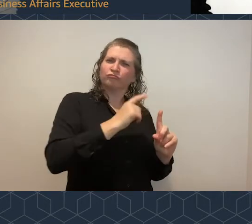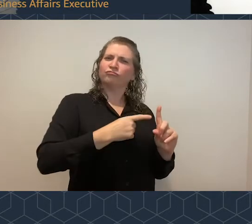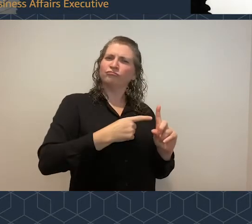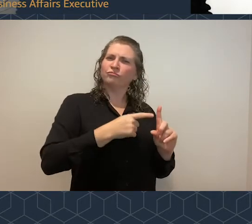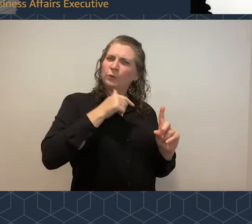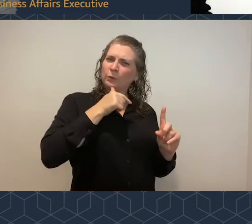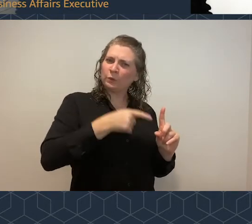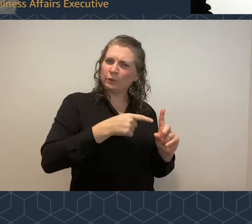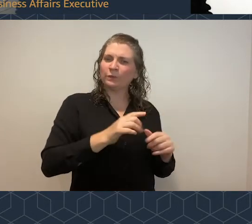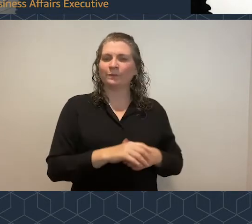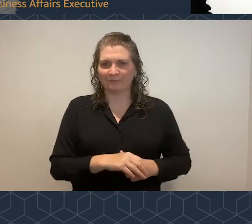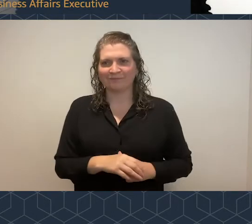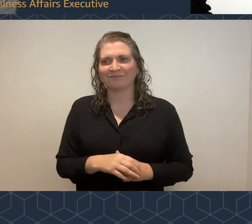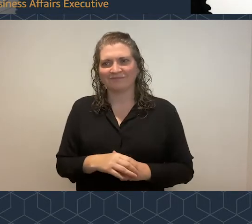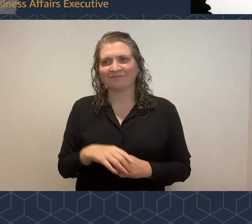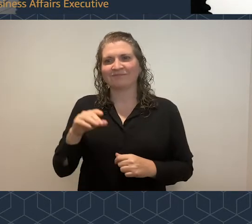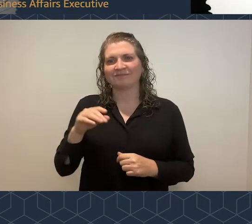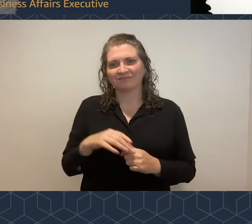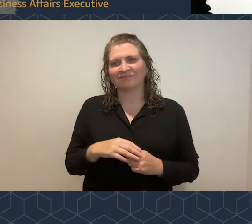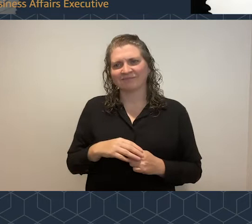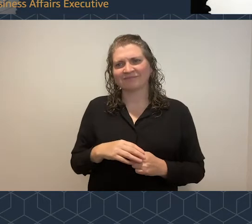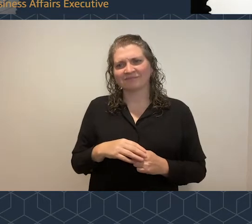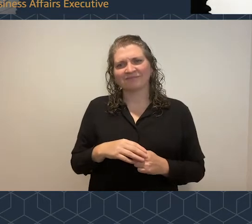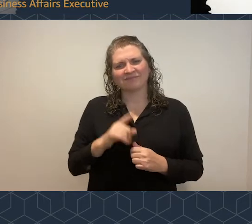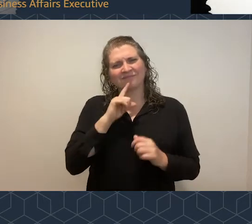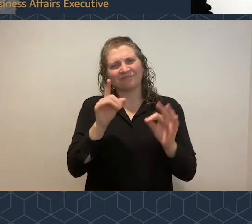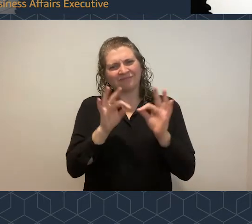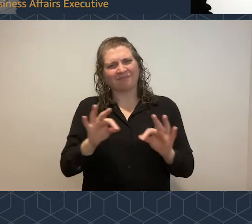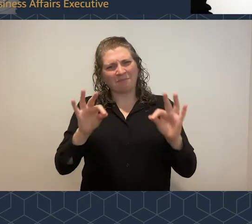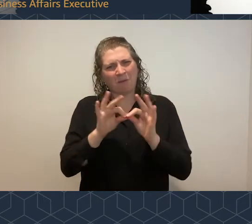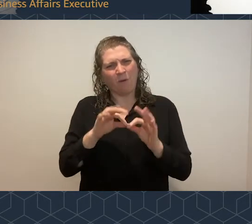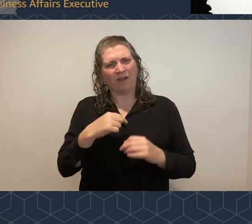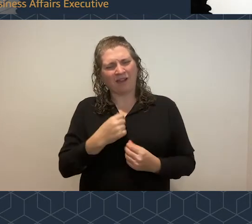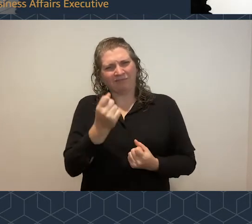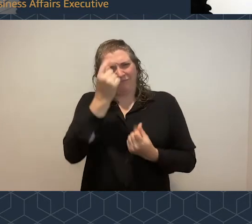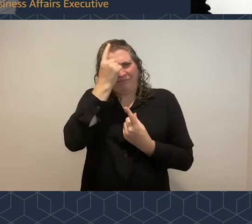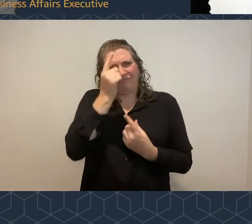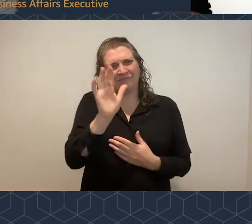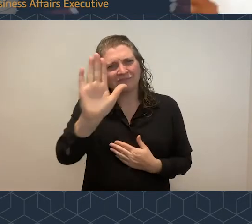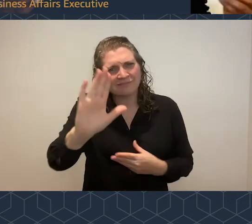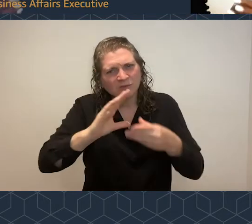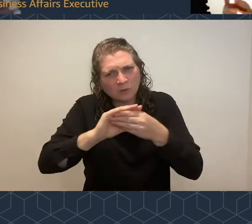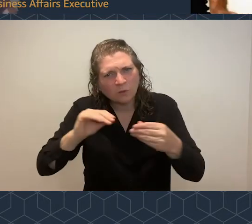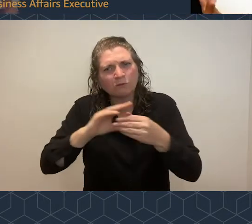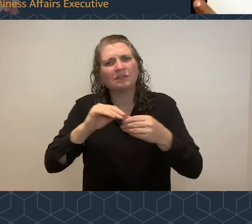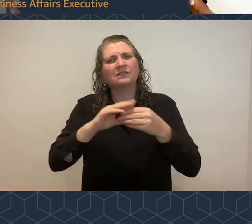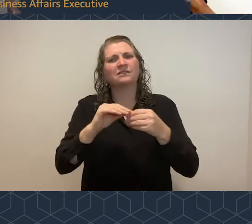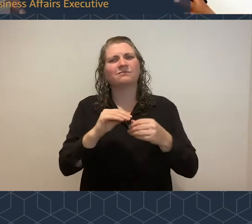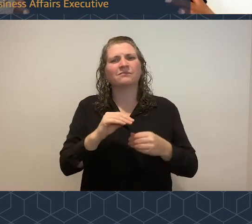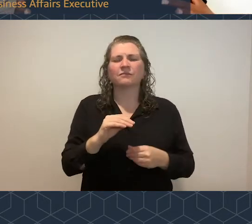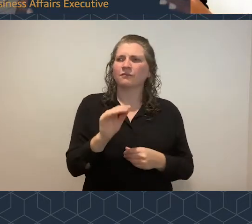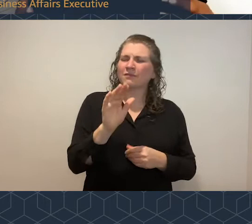as well, particularly because I'm also a military veteran. So I can definitely, it resonated with me